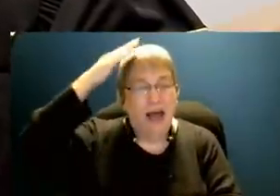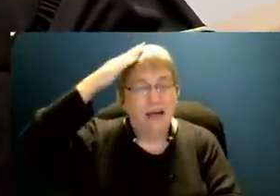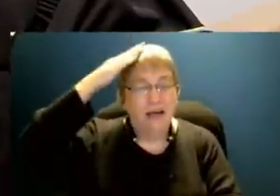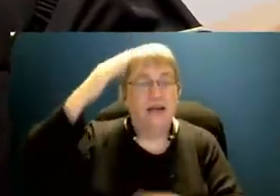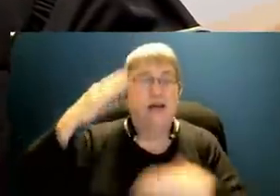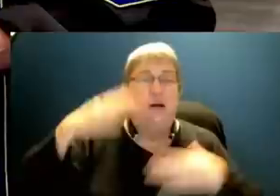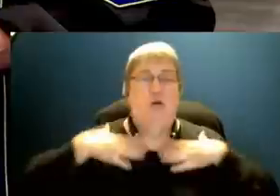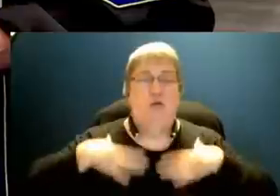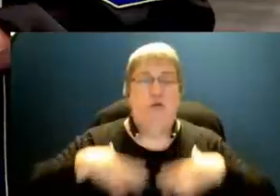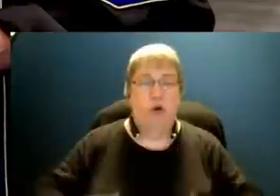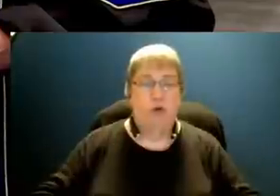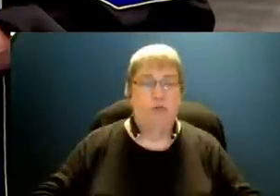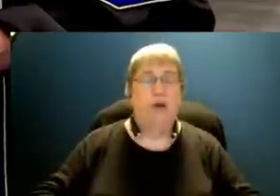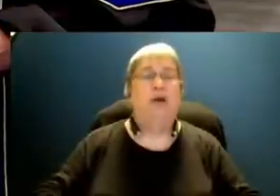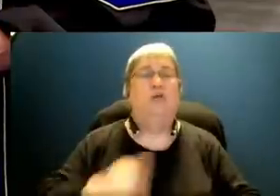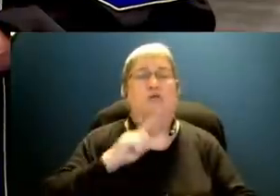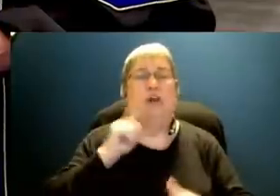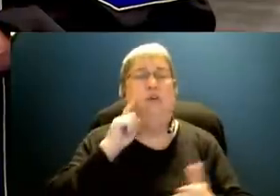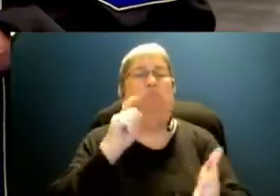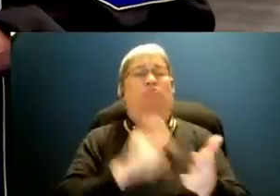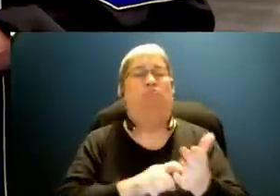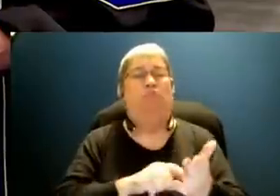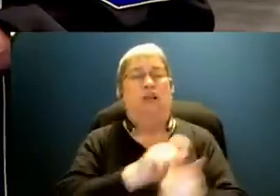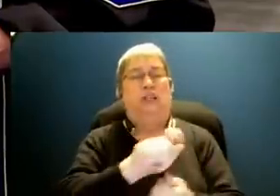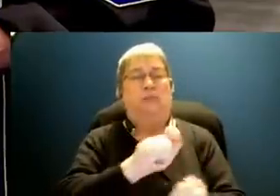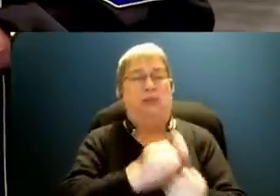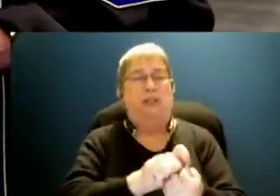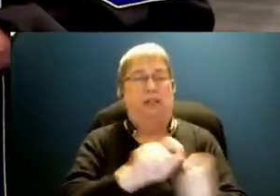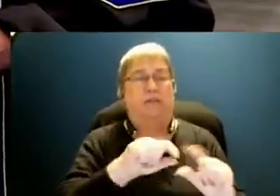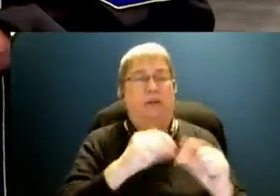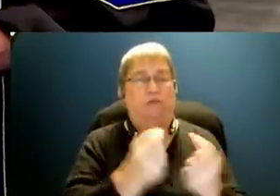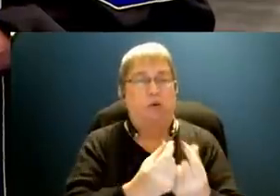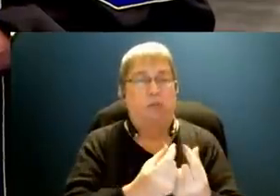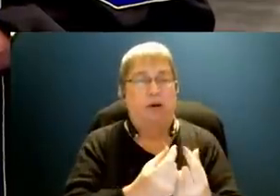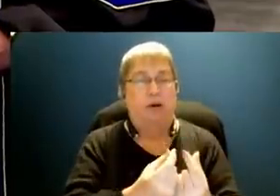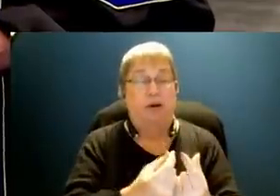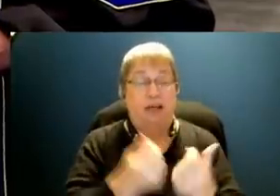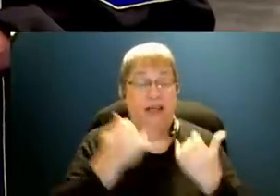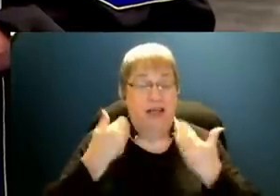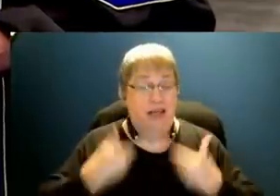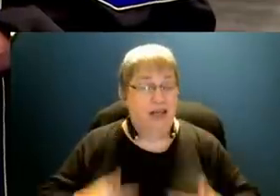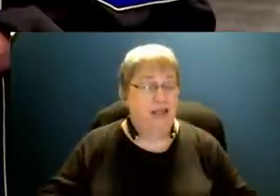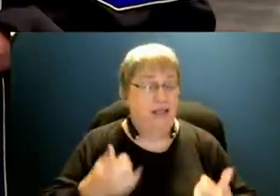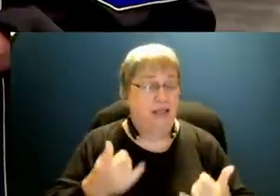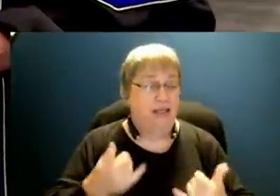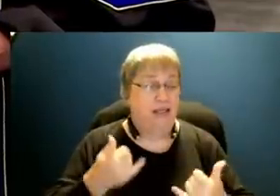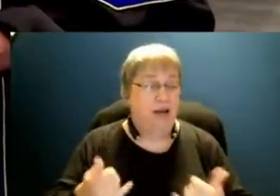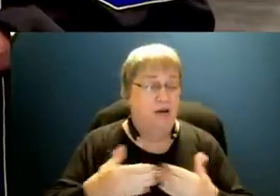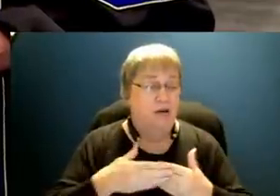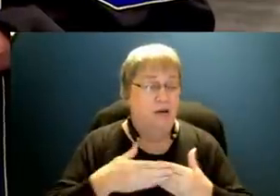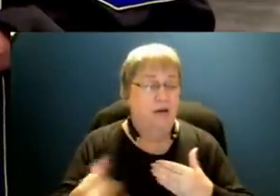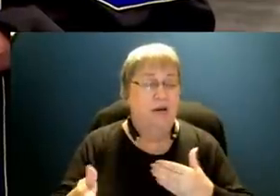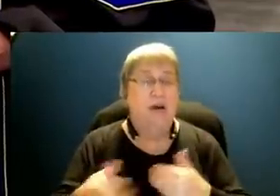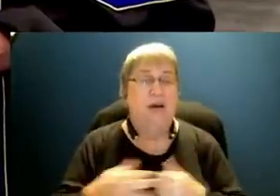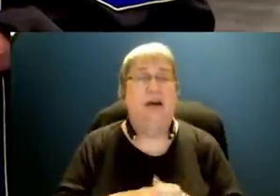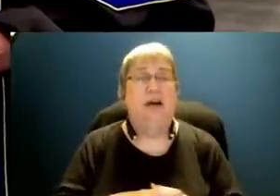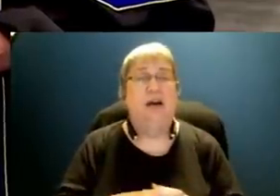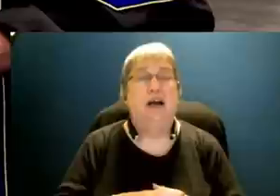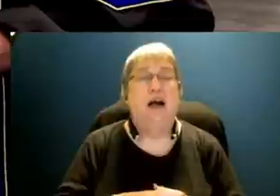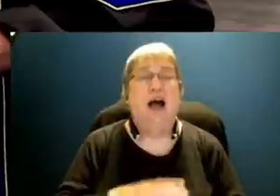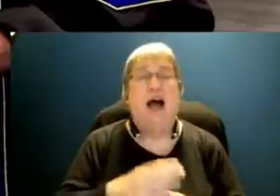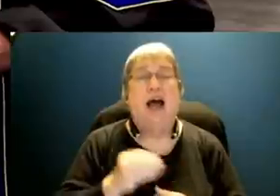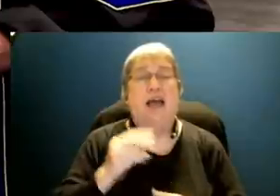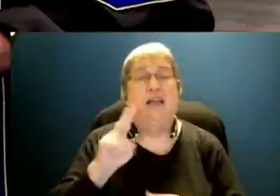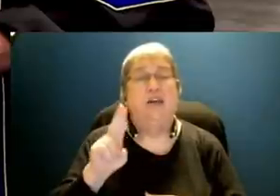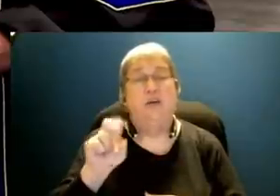to a particular group. Academic dress as we know it today has been more or less fixed for the past 300 years. In the United States, every